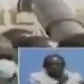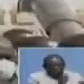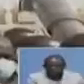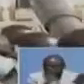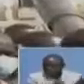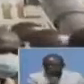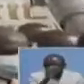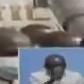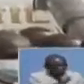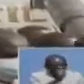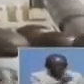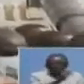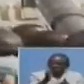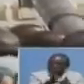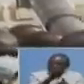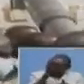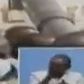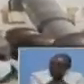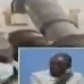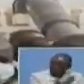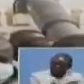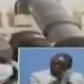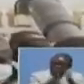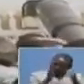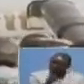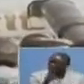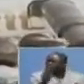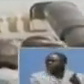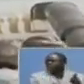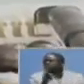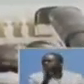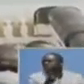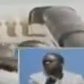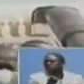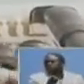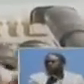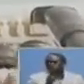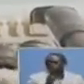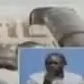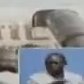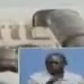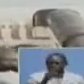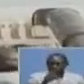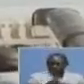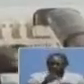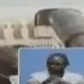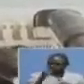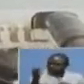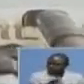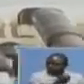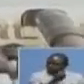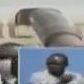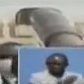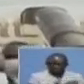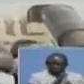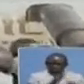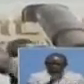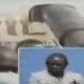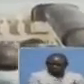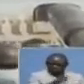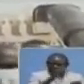Zambia once again. And we said so before we took office, before these people put us in office, that we'll raise the